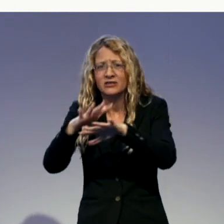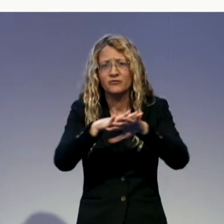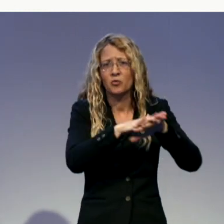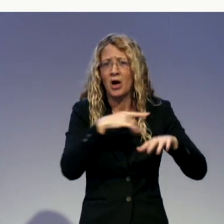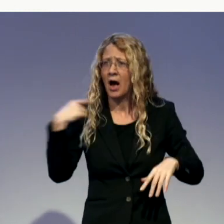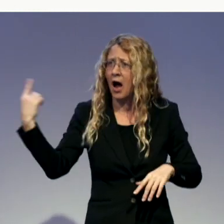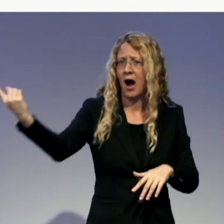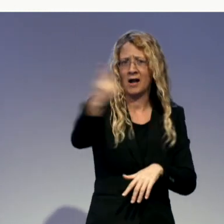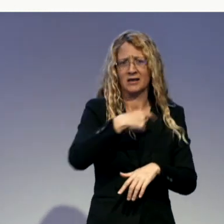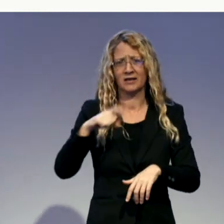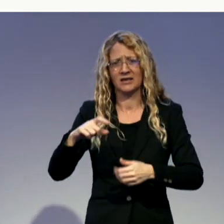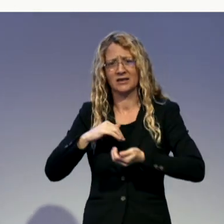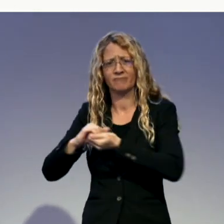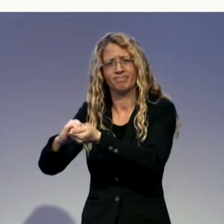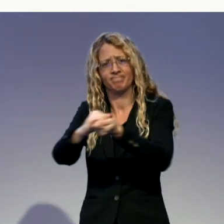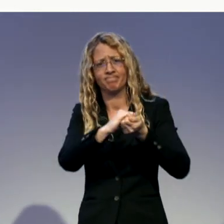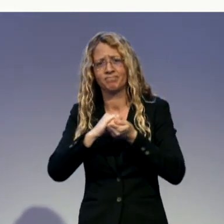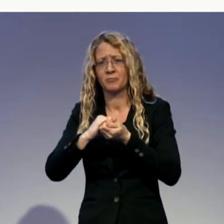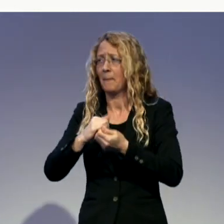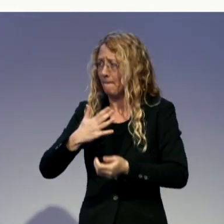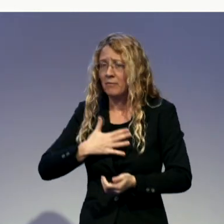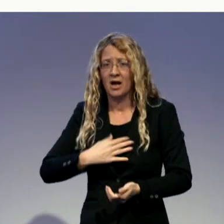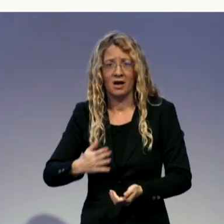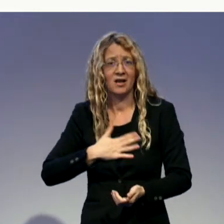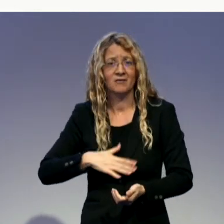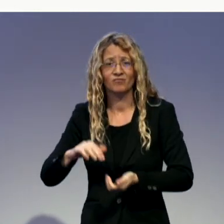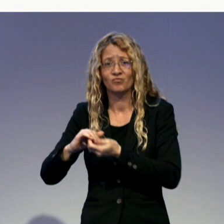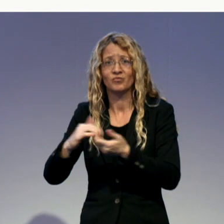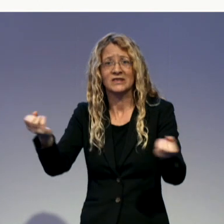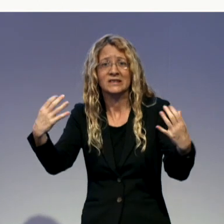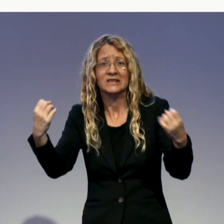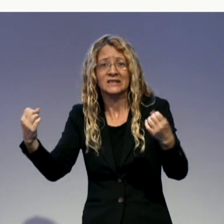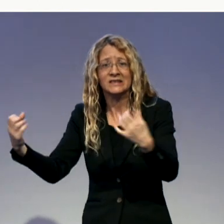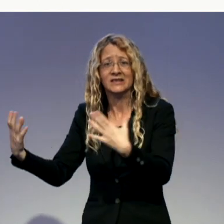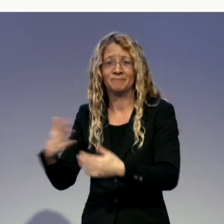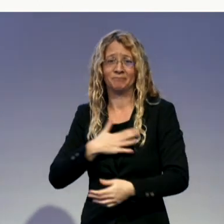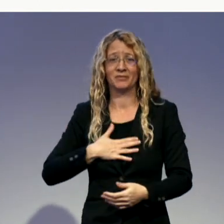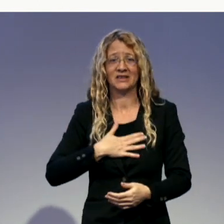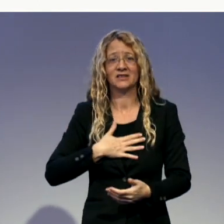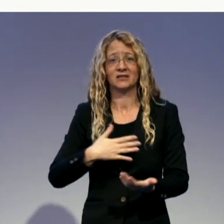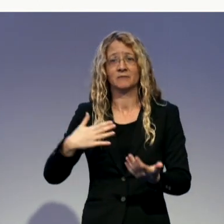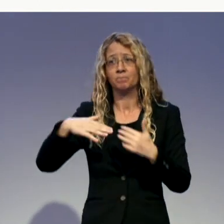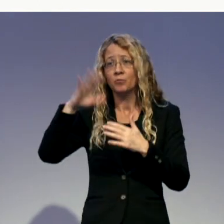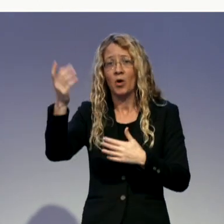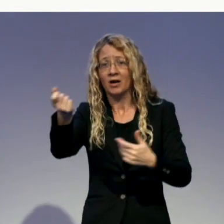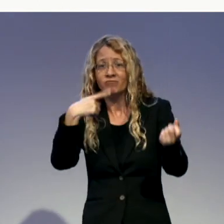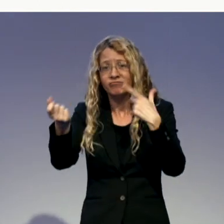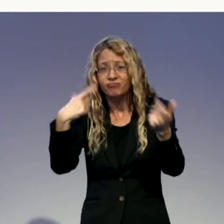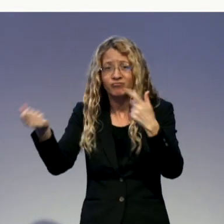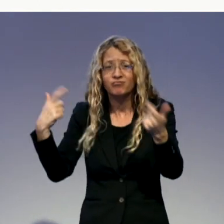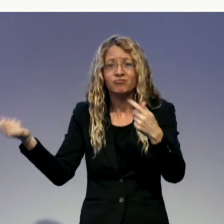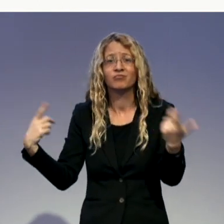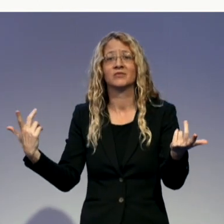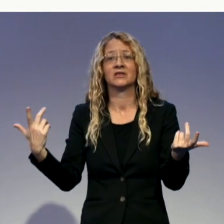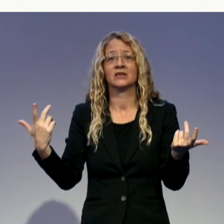to do this, we'll continue to improve, but we need your input, we need your nominations, we need your feedback, otherwise we're an empty bottle, and that shouldn't